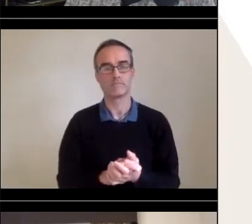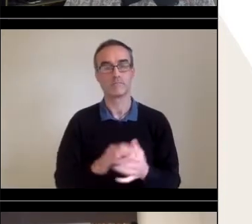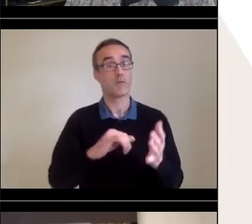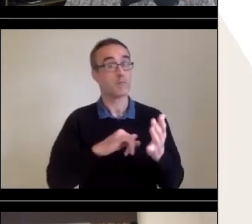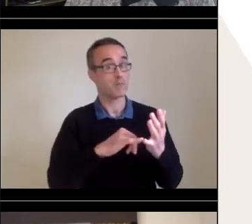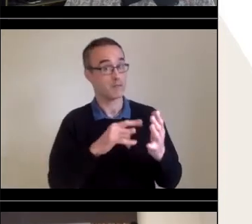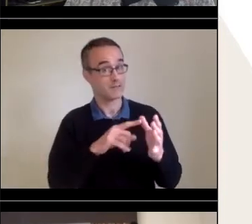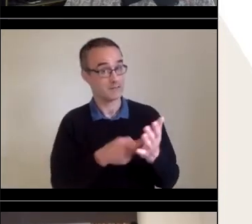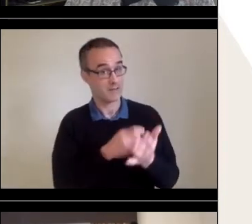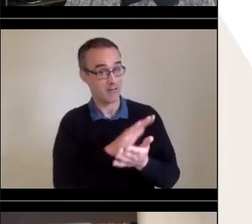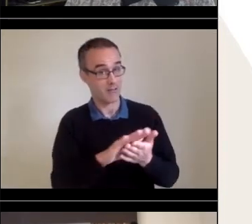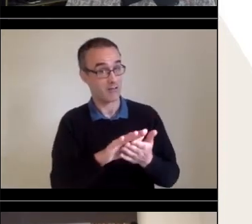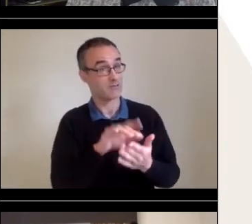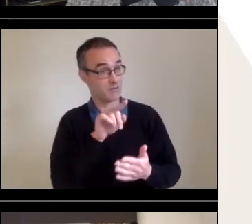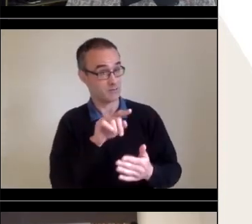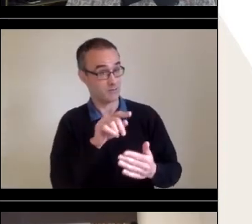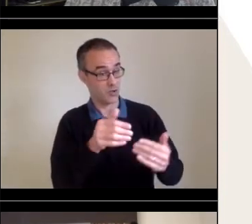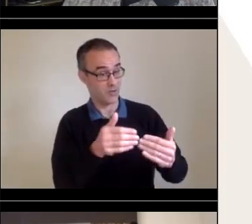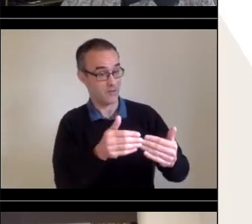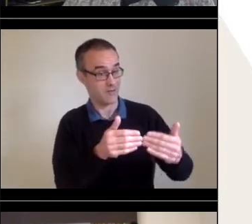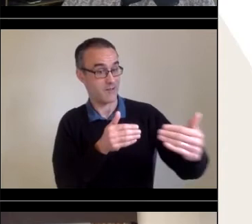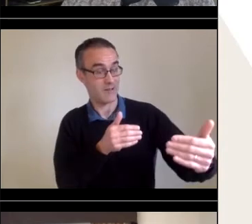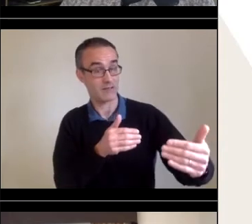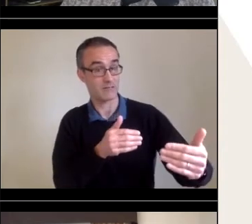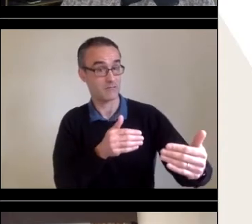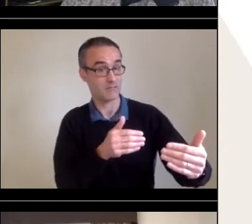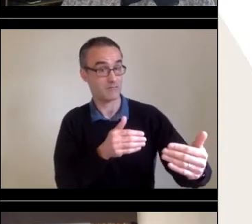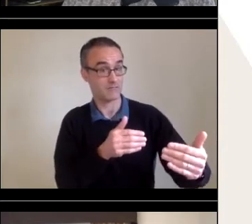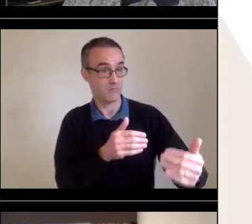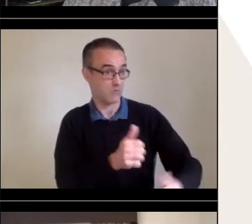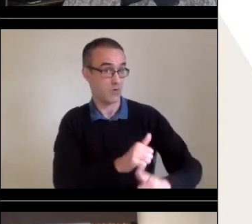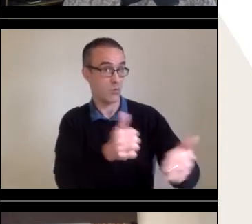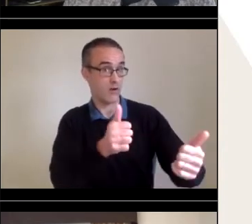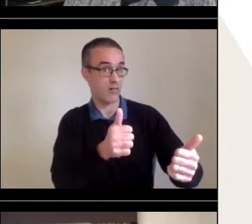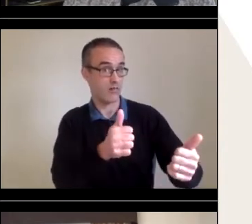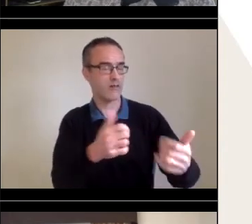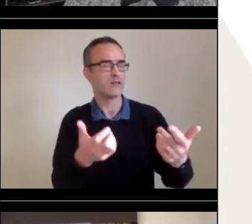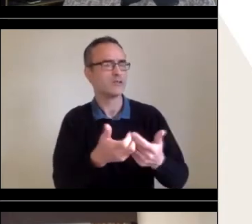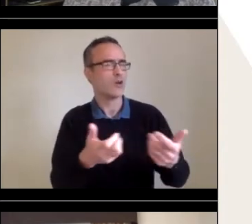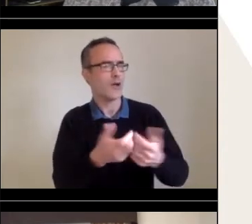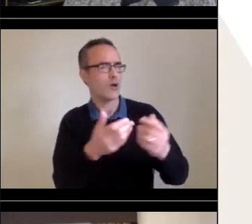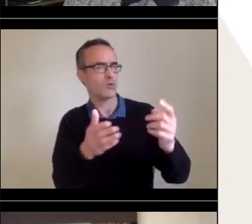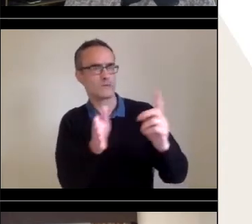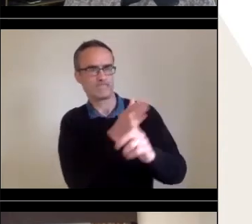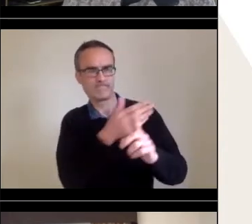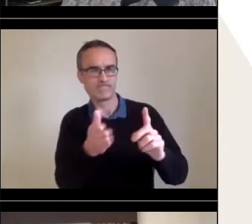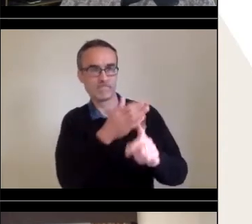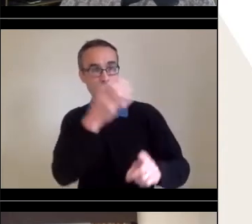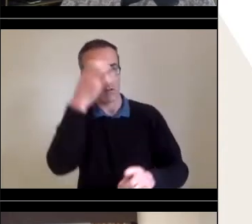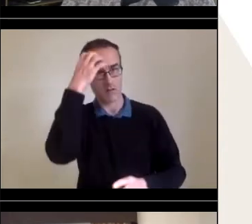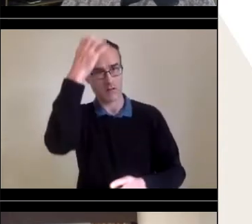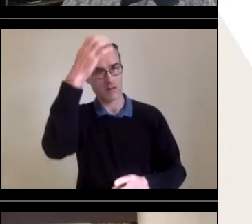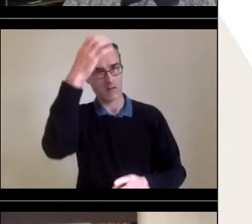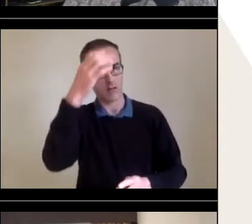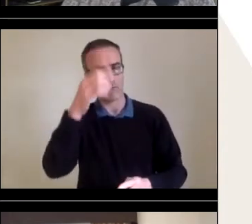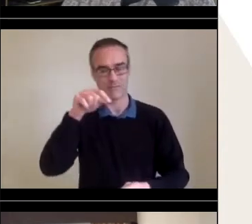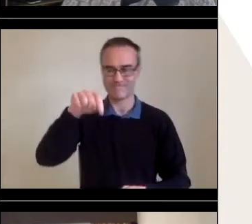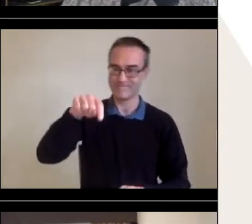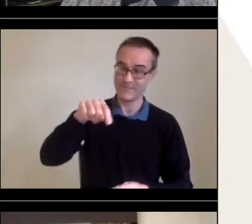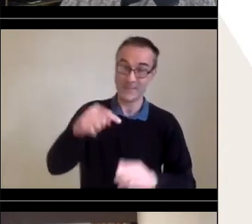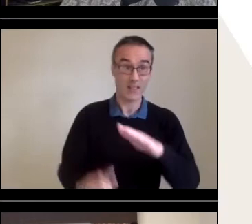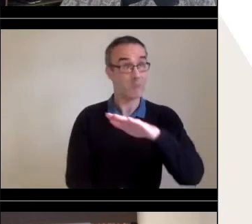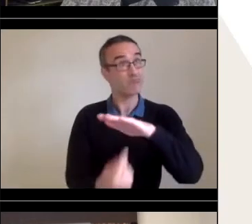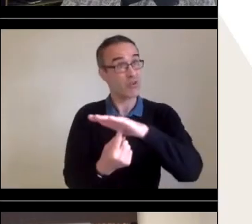us in Canada, and you seem to be doing very well with this. But how do we convince a government to prioritise this? What do we need to do to make